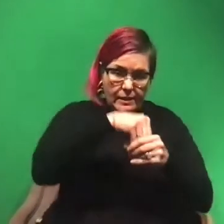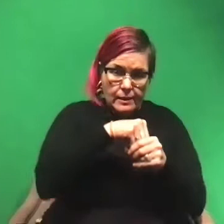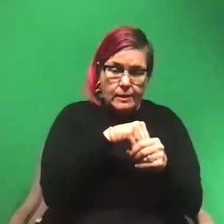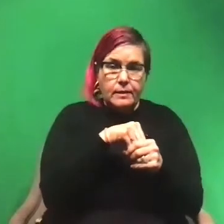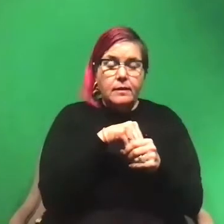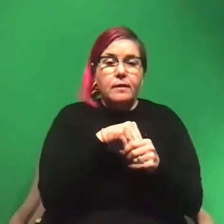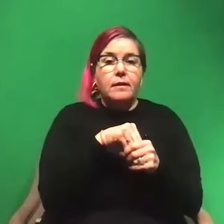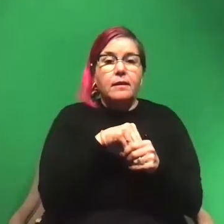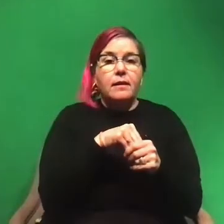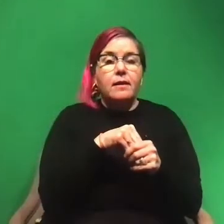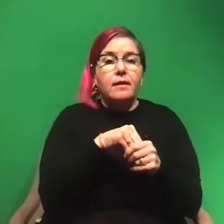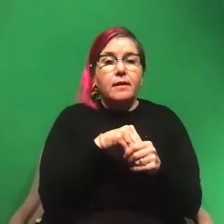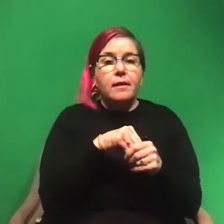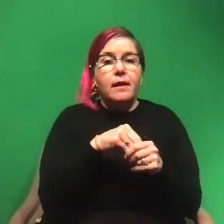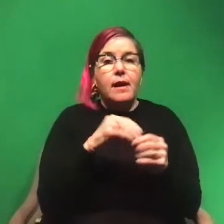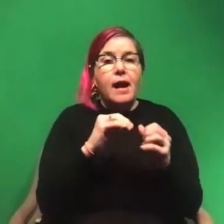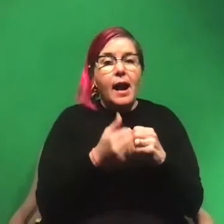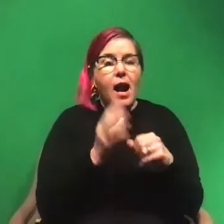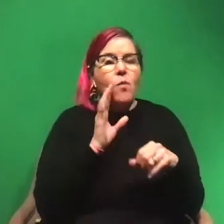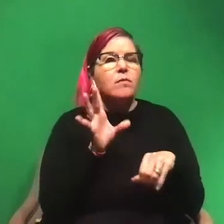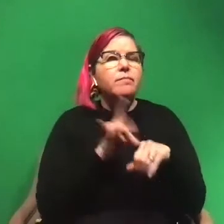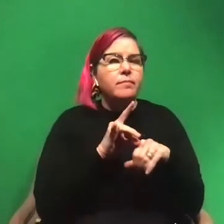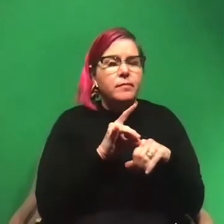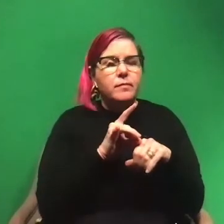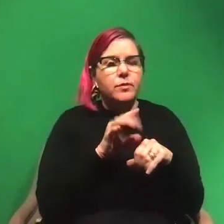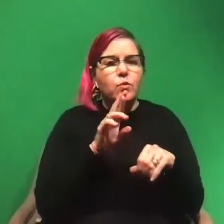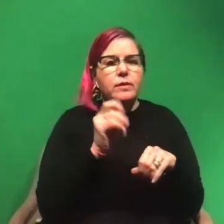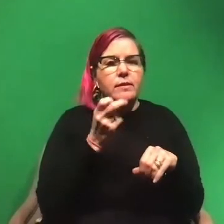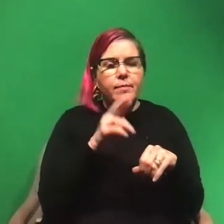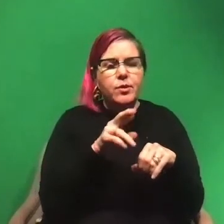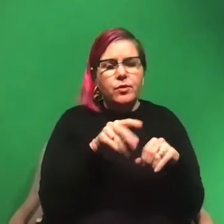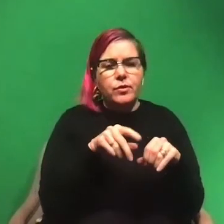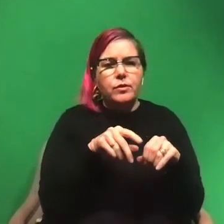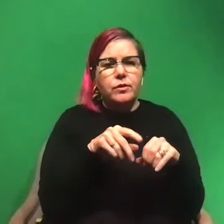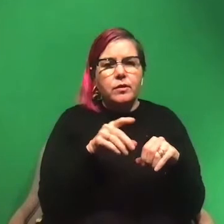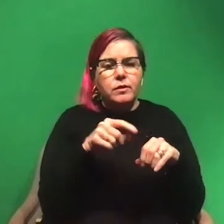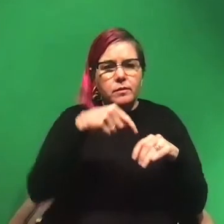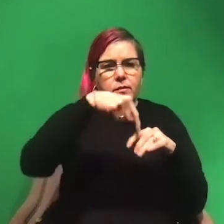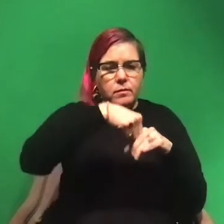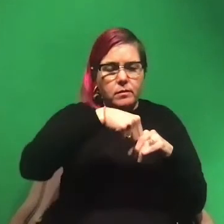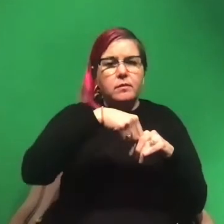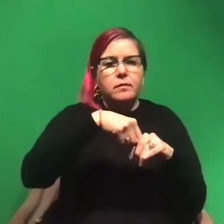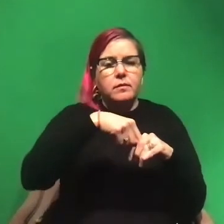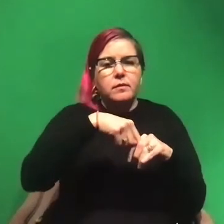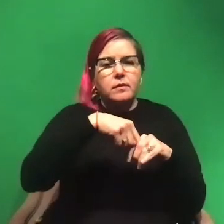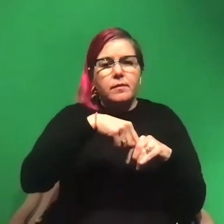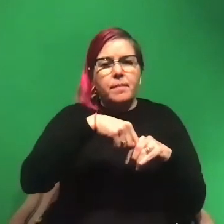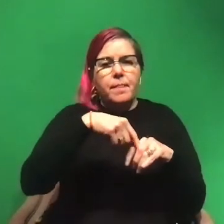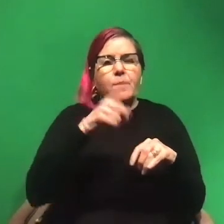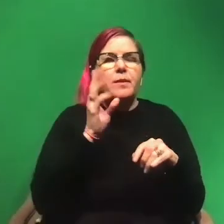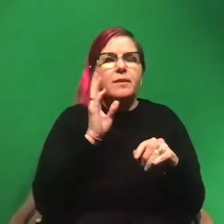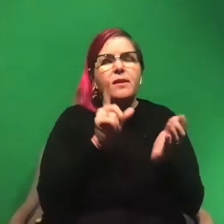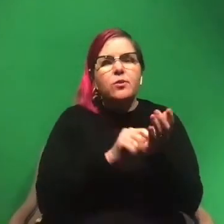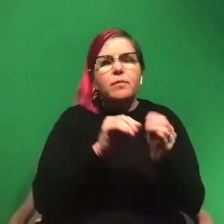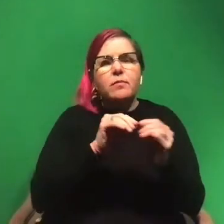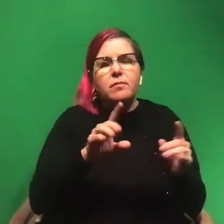does, though, by typically binding to a receptor. And so in the case, and that's why ACE2, you're going to see a lot of in the literature for coronavirus